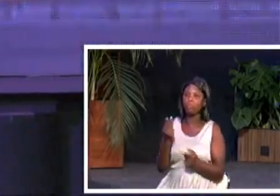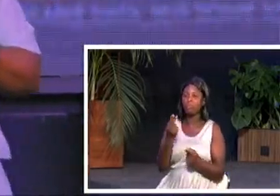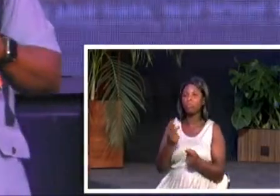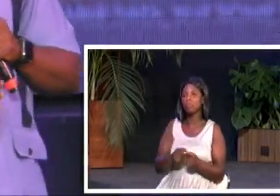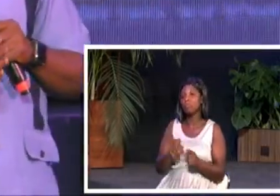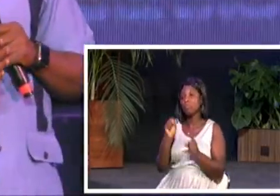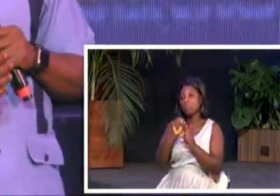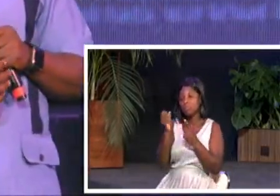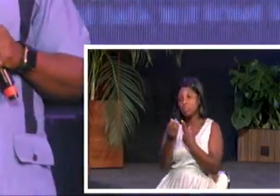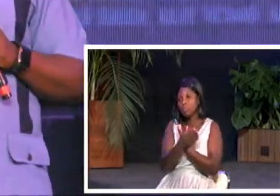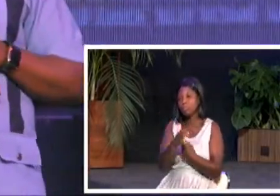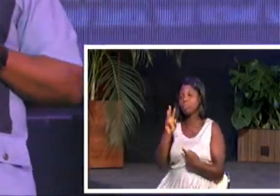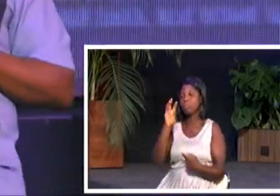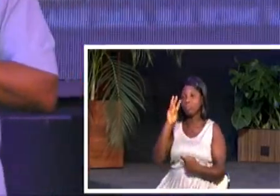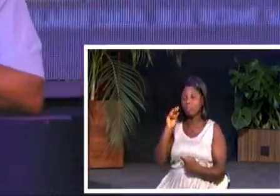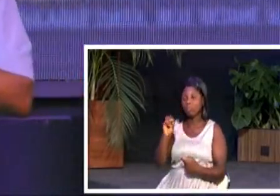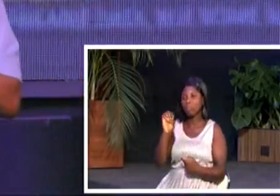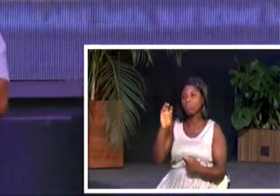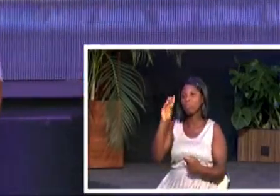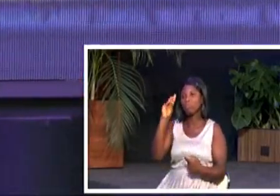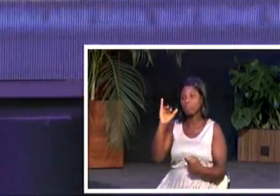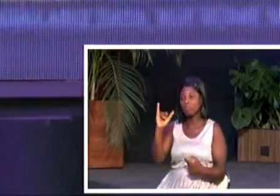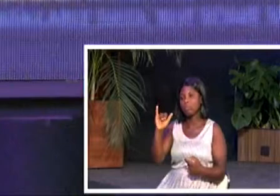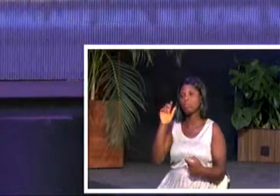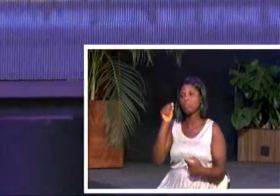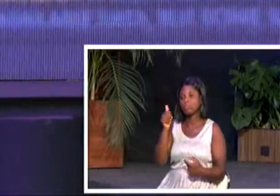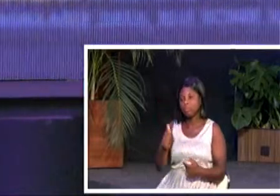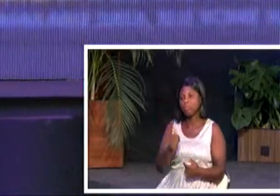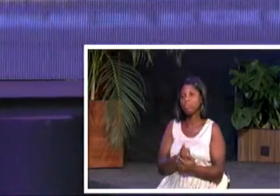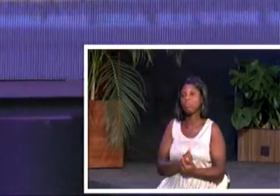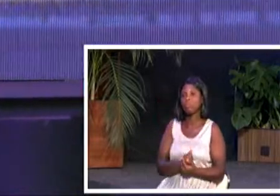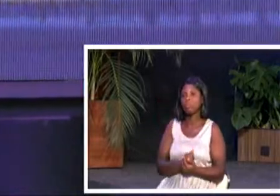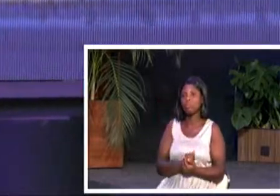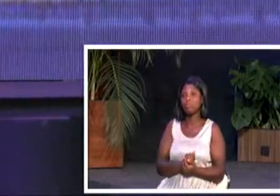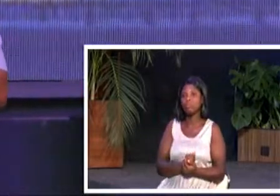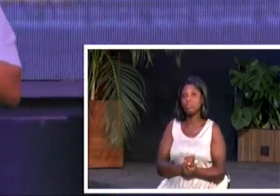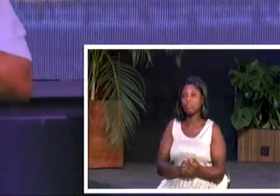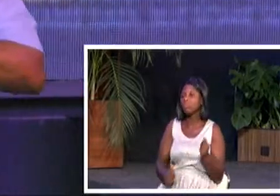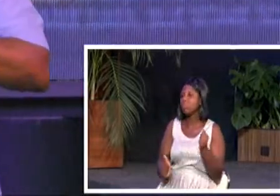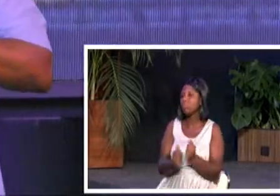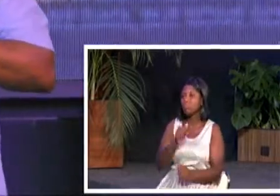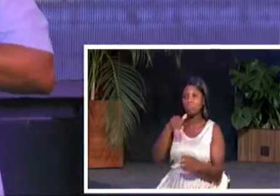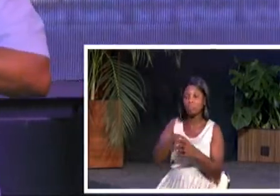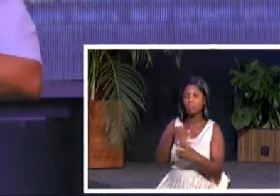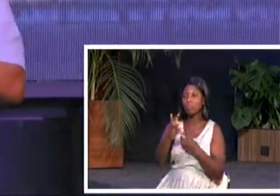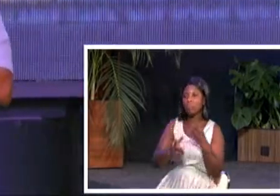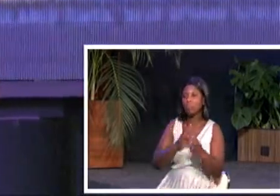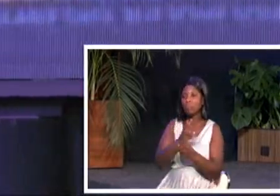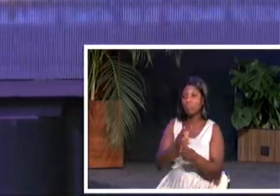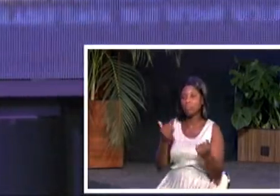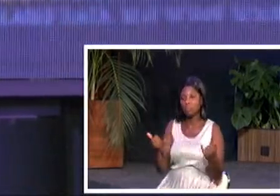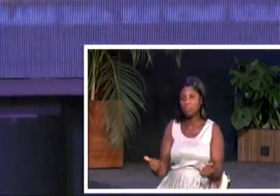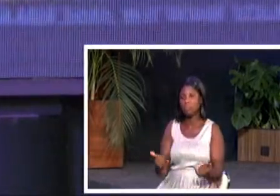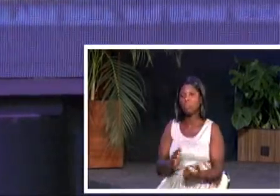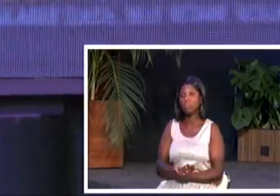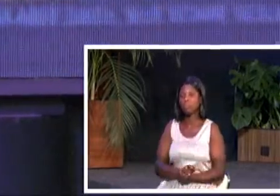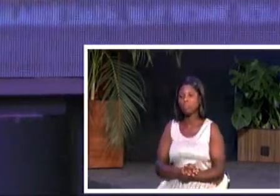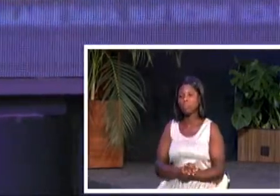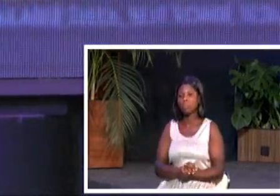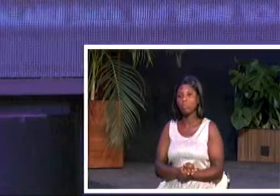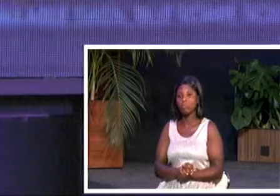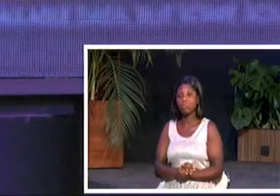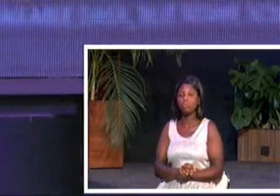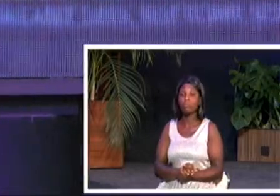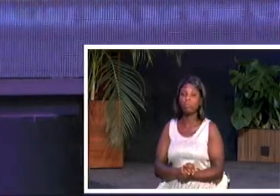look at the various jobs or the skill sets that you need to also be relevant in this